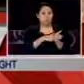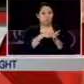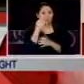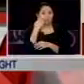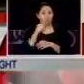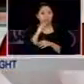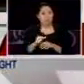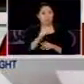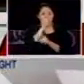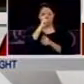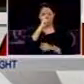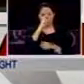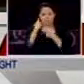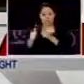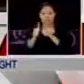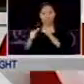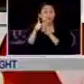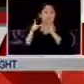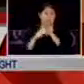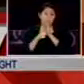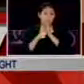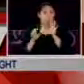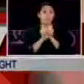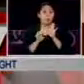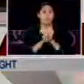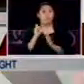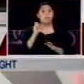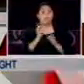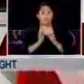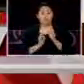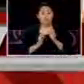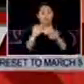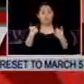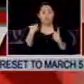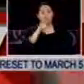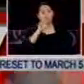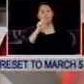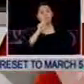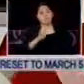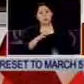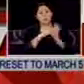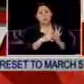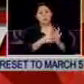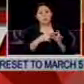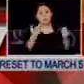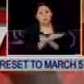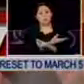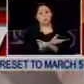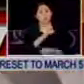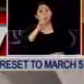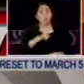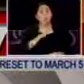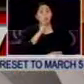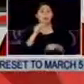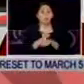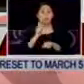the case is involves impeachment, then the privacy of bank deposit may no longer be invoked. That is correct, Your